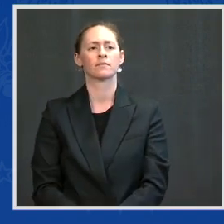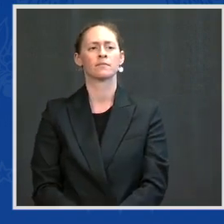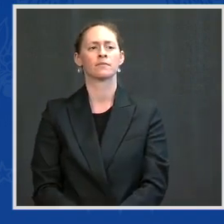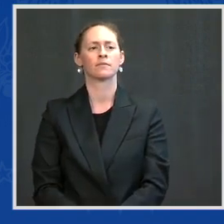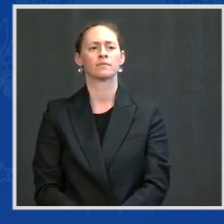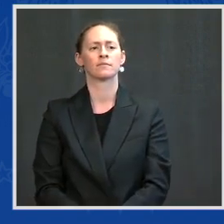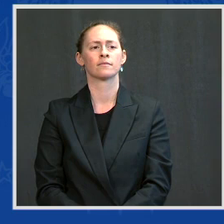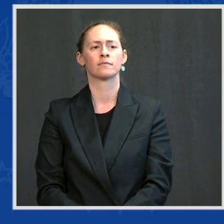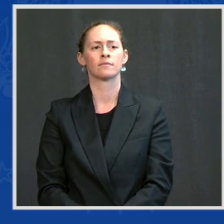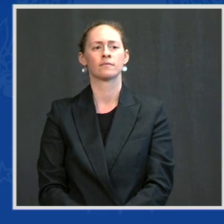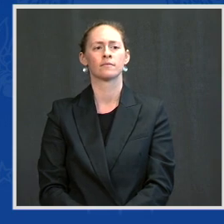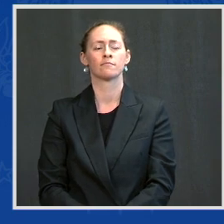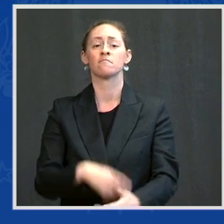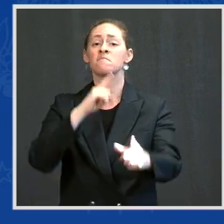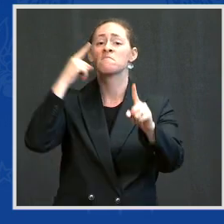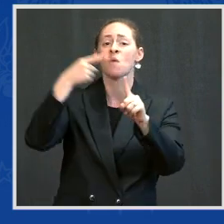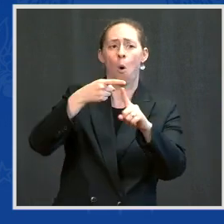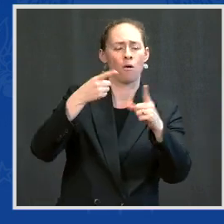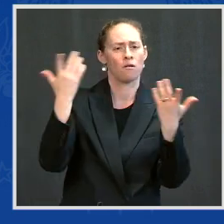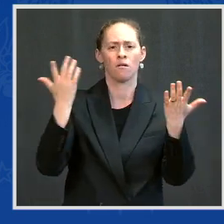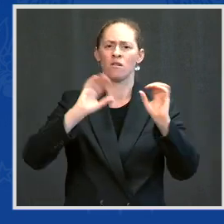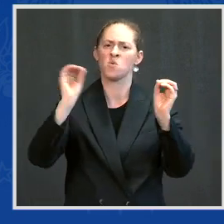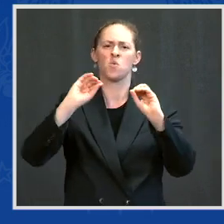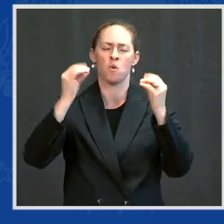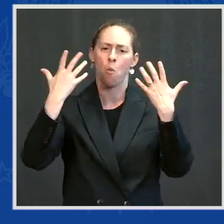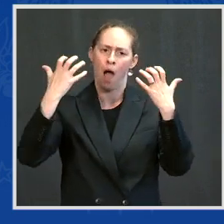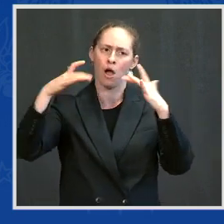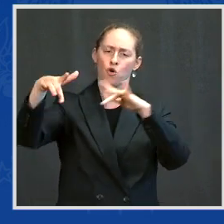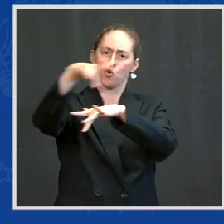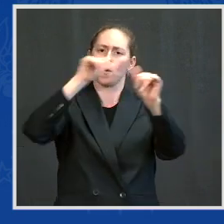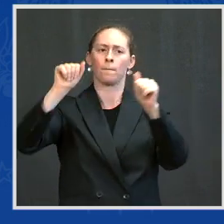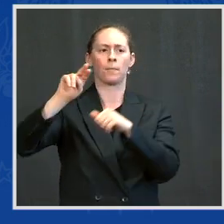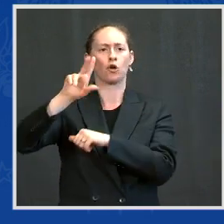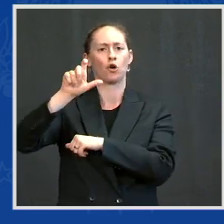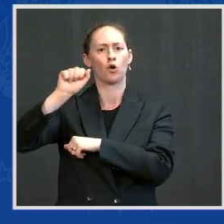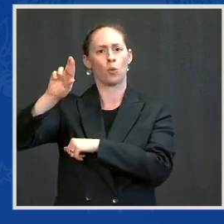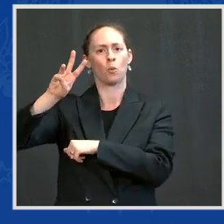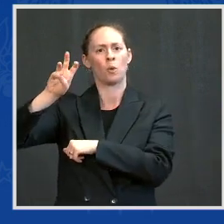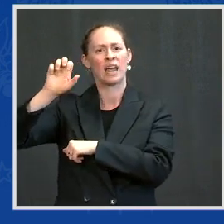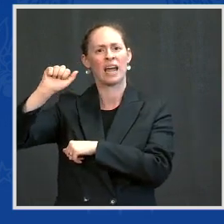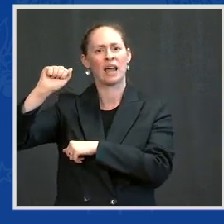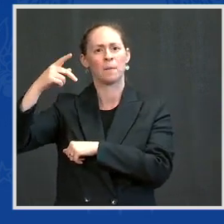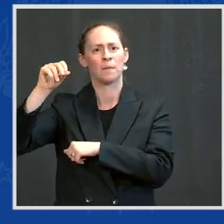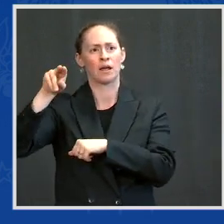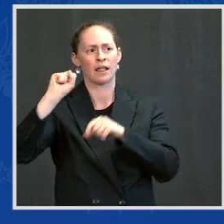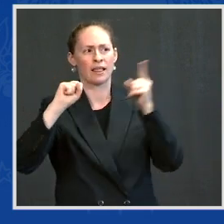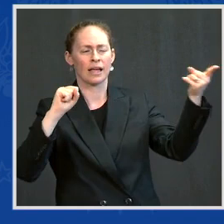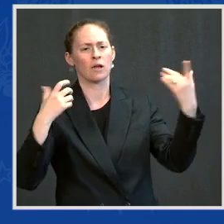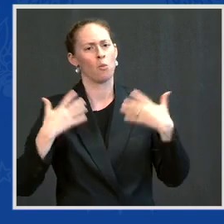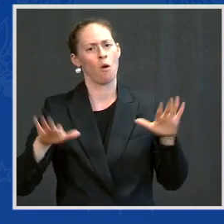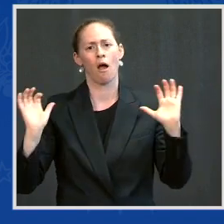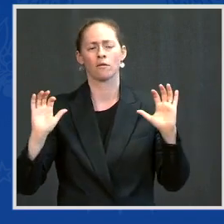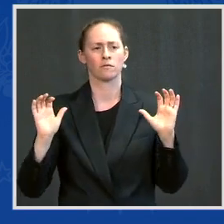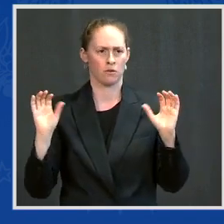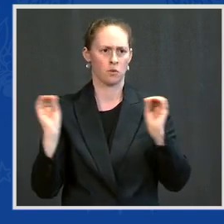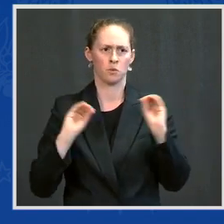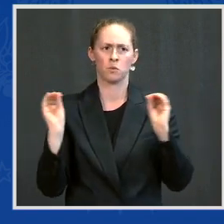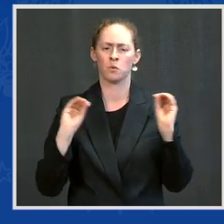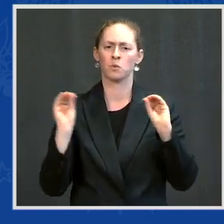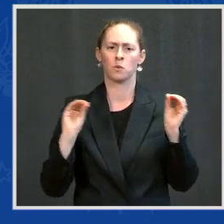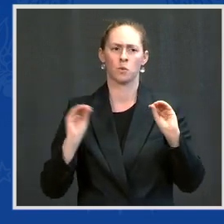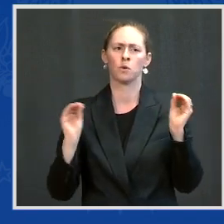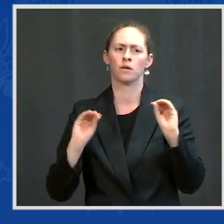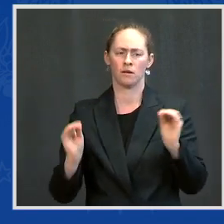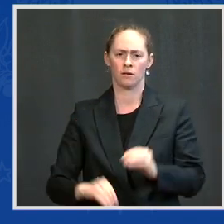the Korean Peninsula. We want to make practical progress and increase security in the United States for the United States and